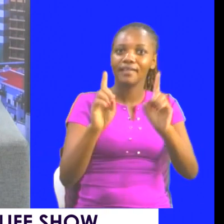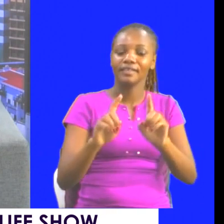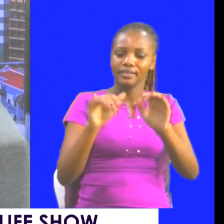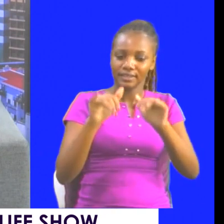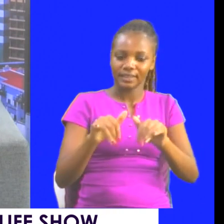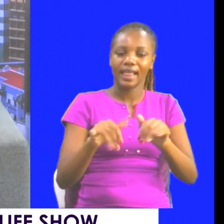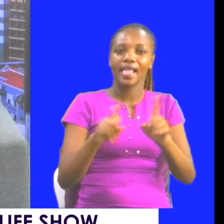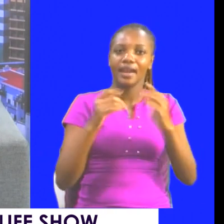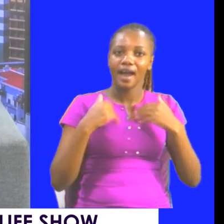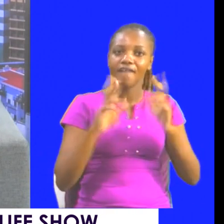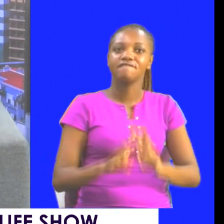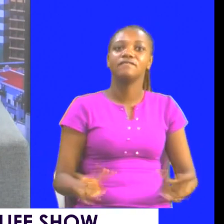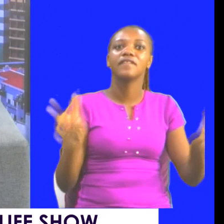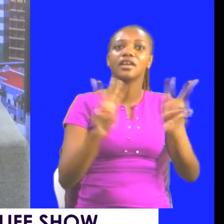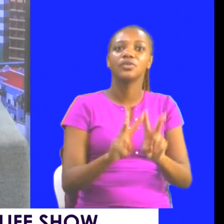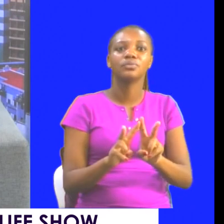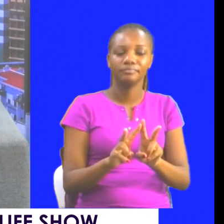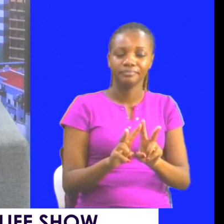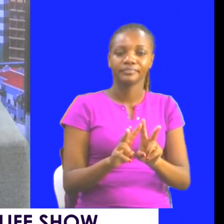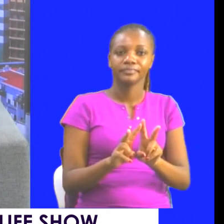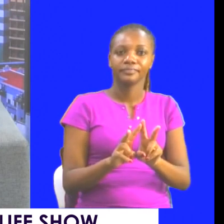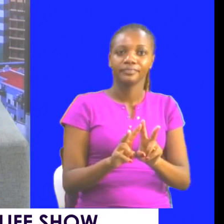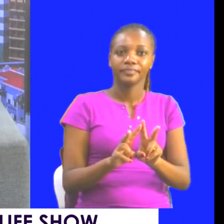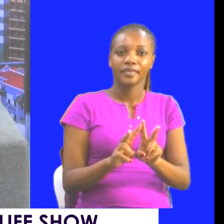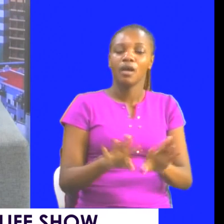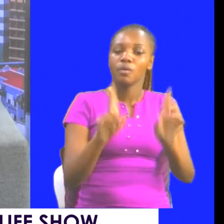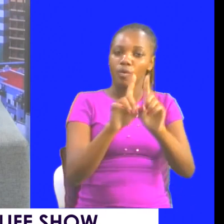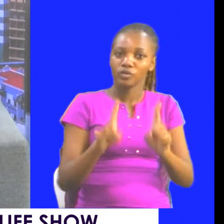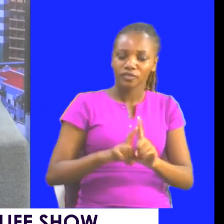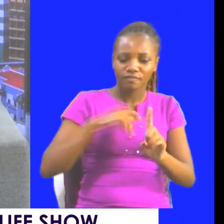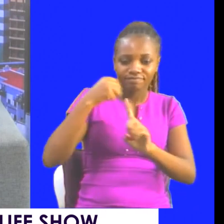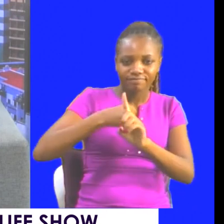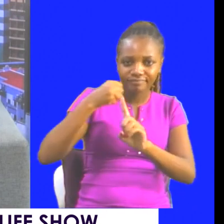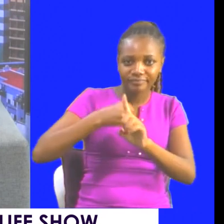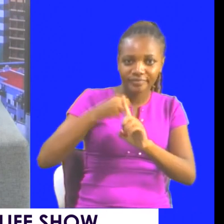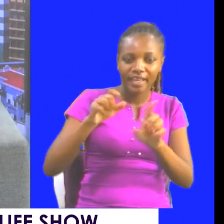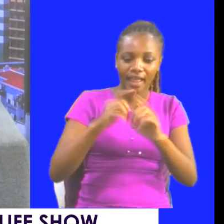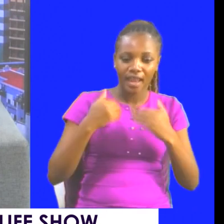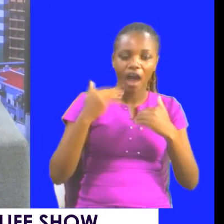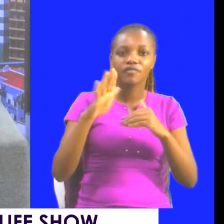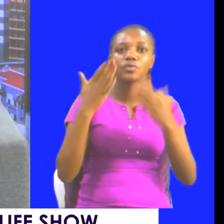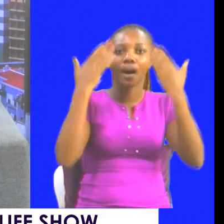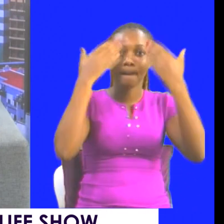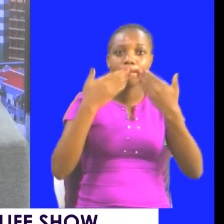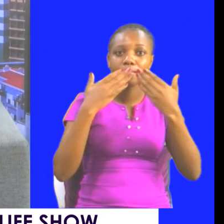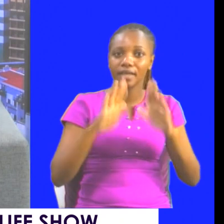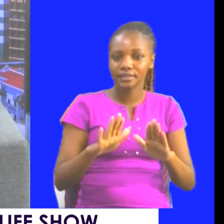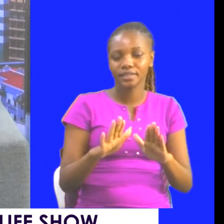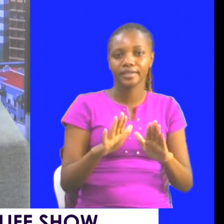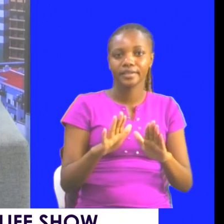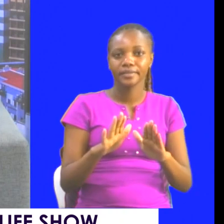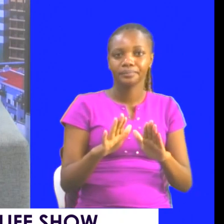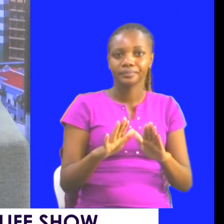relevant demands that you challenge yourself to get what is for you. Your blessing is for you. Nobody can